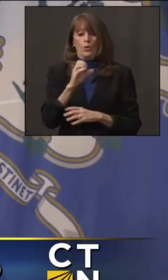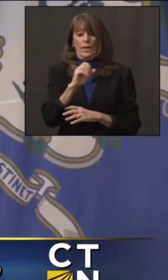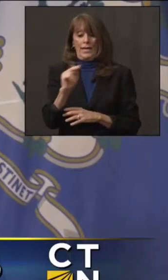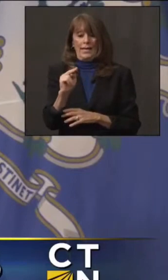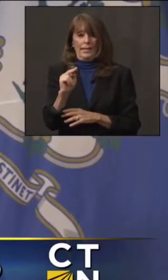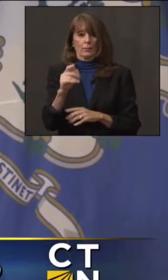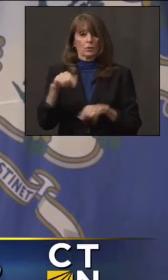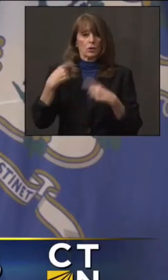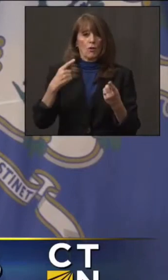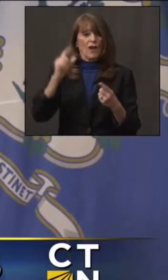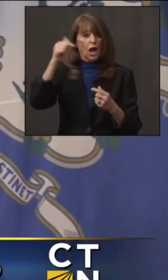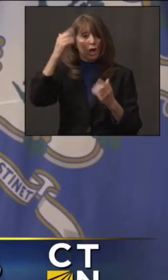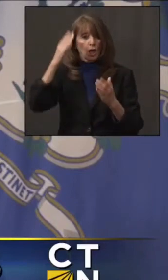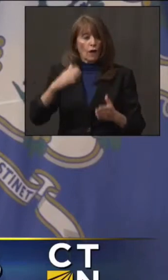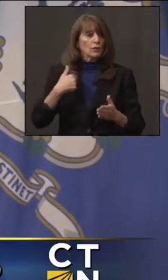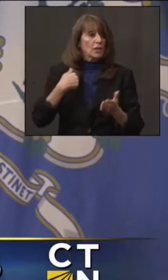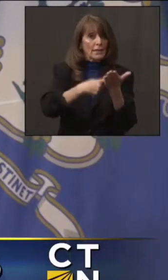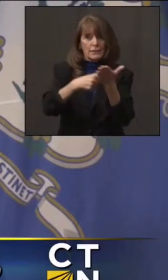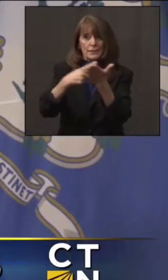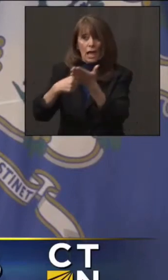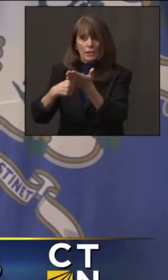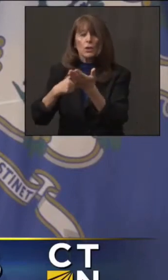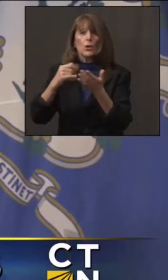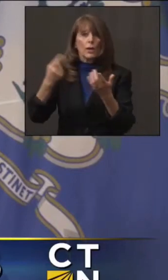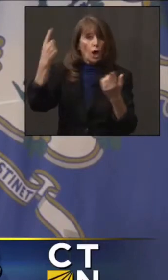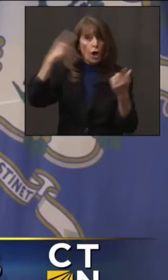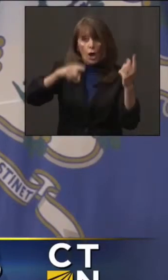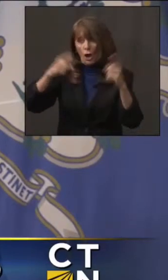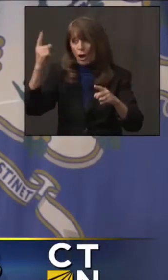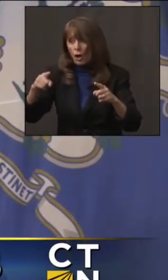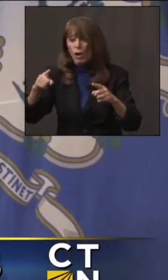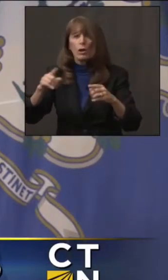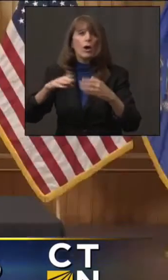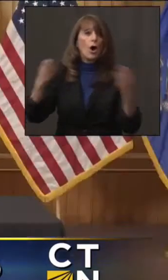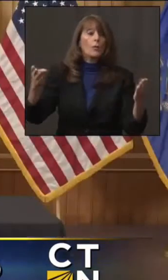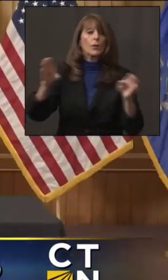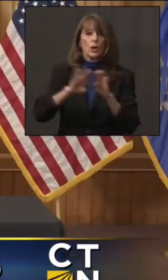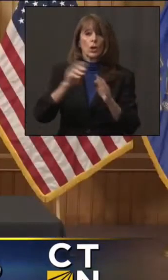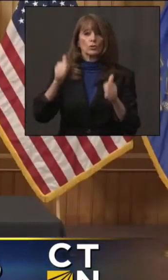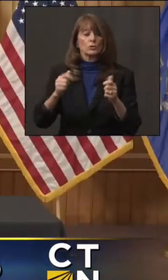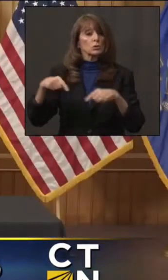plans to change. I think right now we're doing pretty well. Thank you.